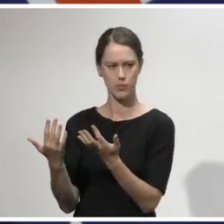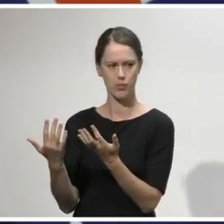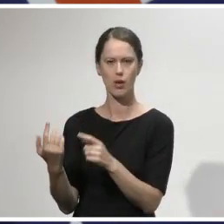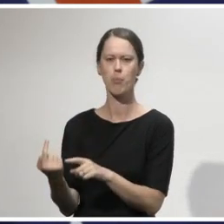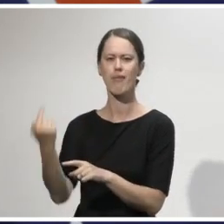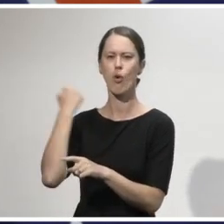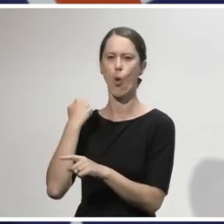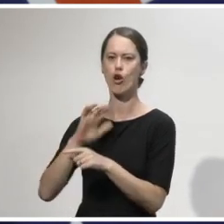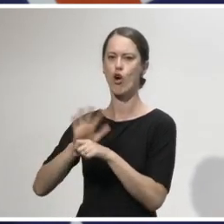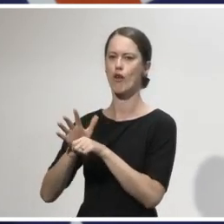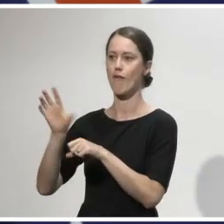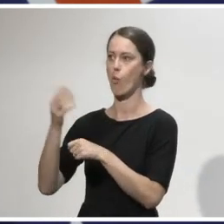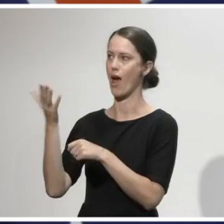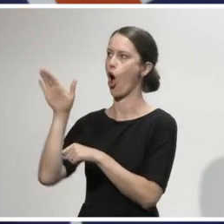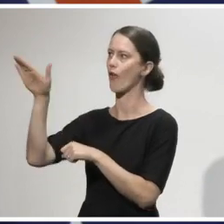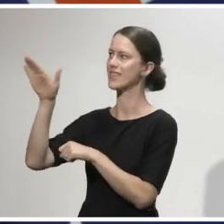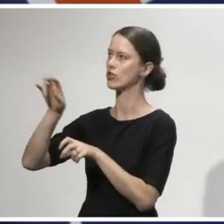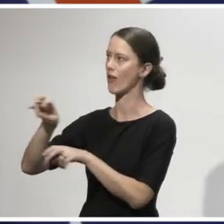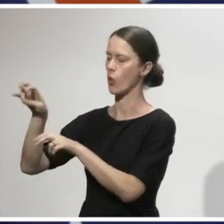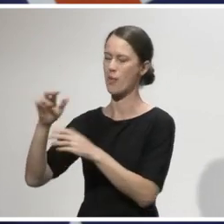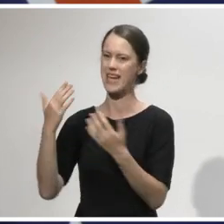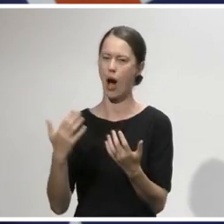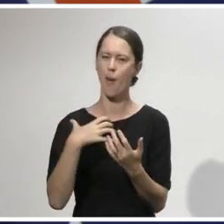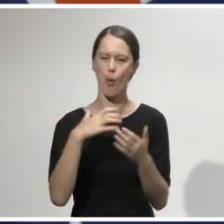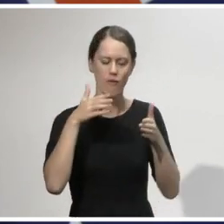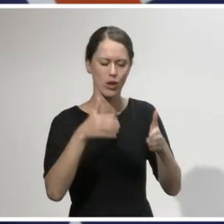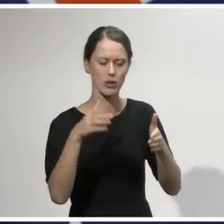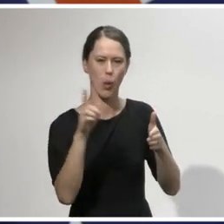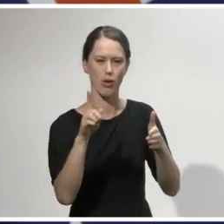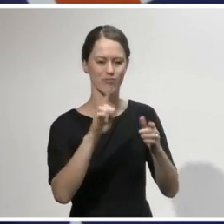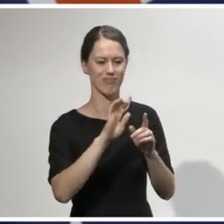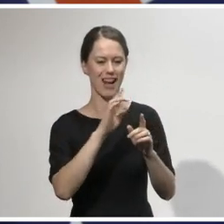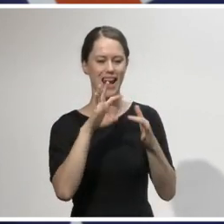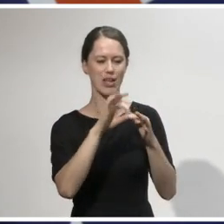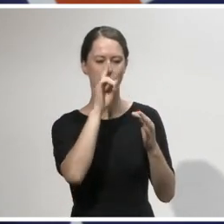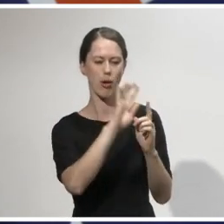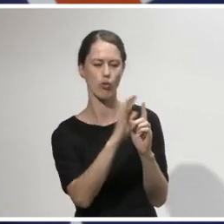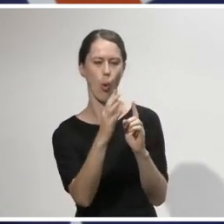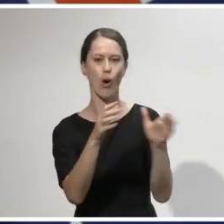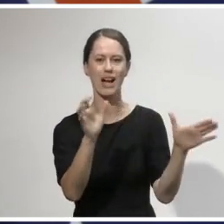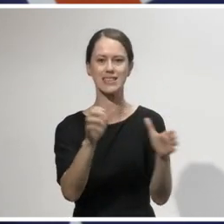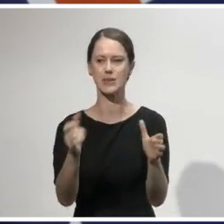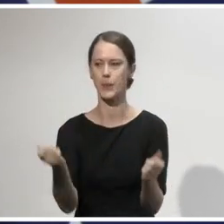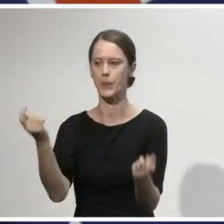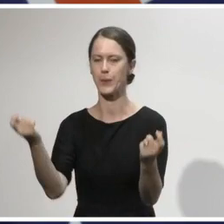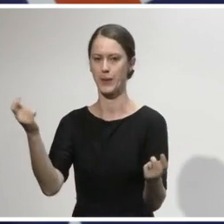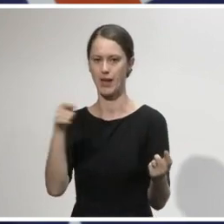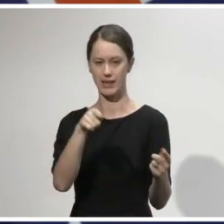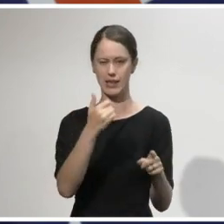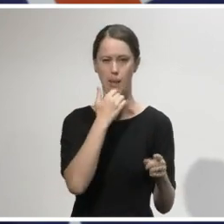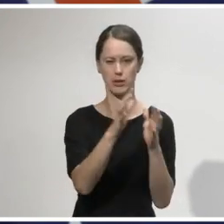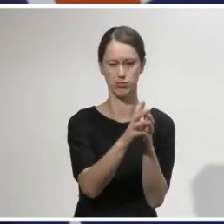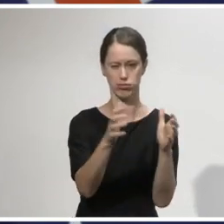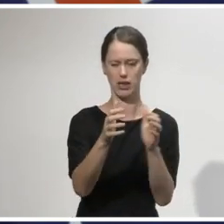connected to overseas travel to mainly being connected to existing cases or sort of being new, clusters springing up seemingly from nowhere. How does